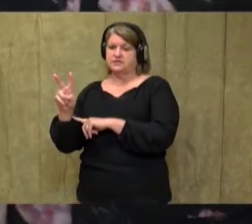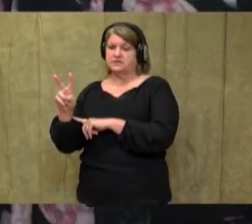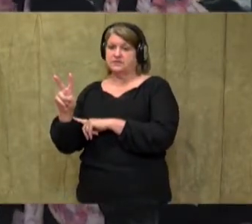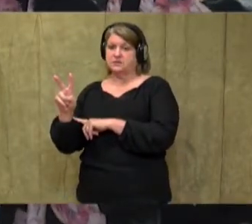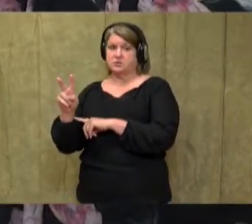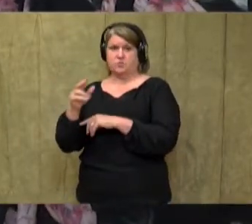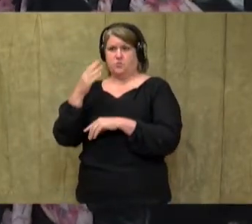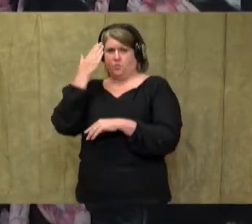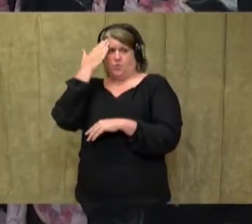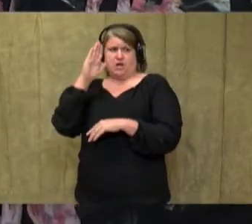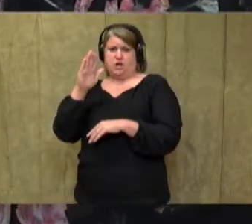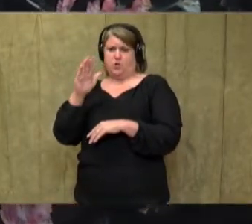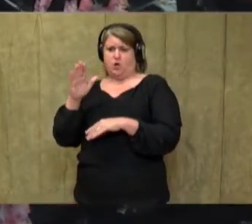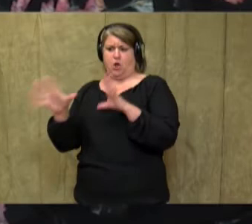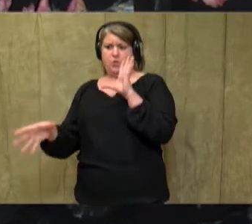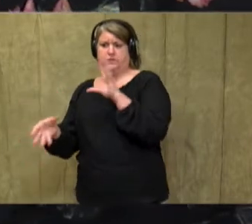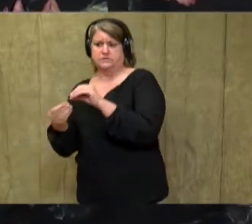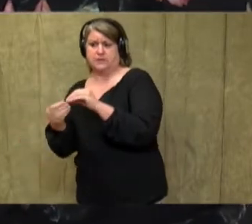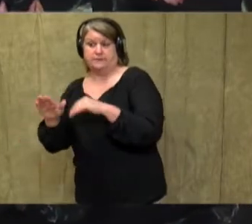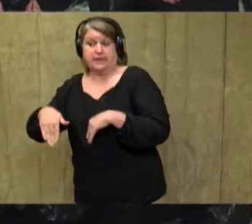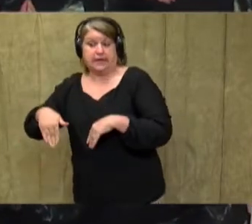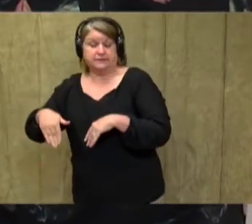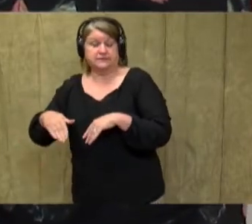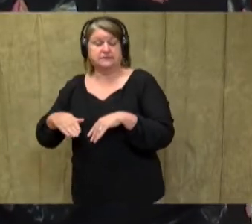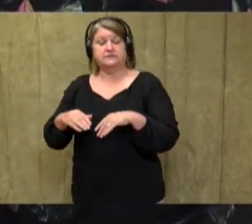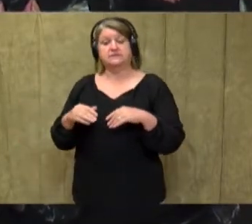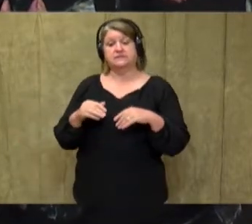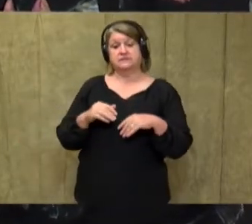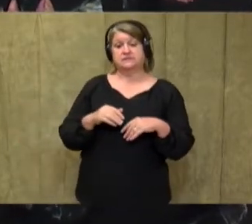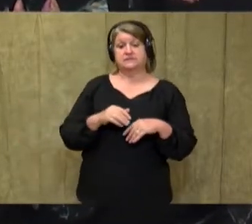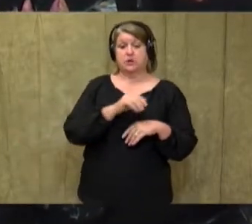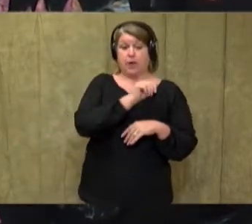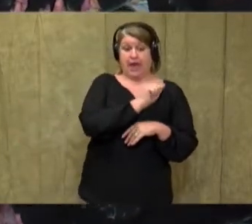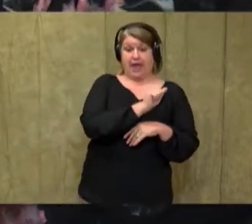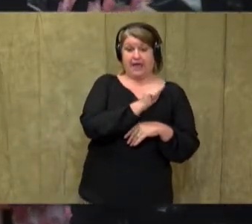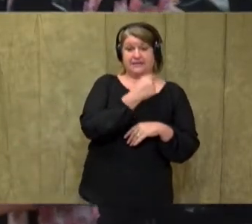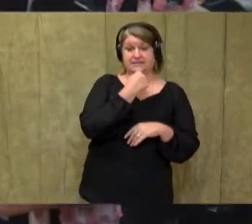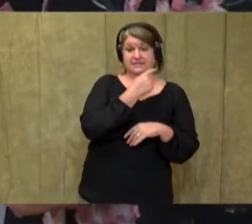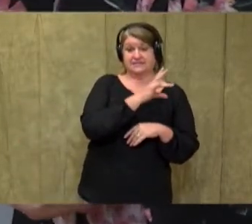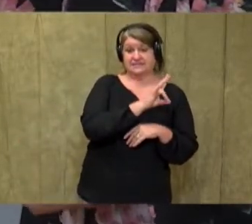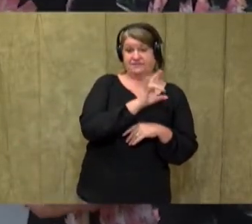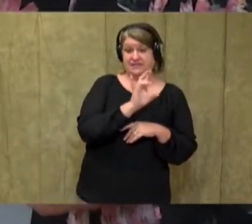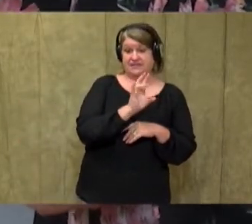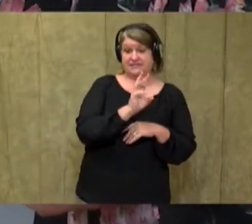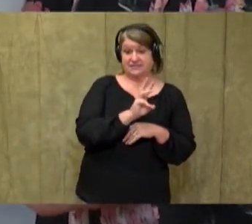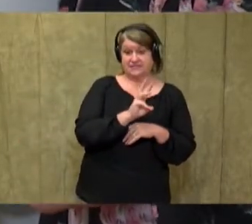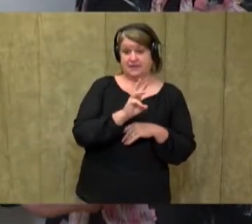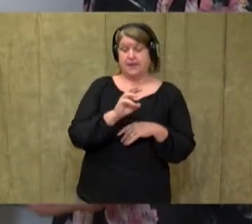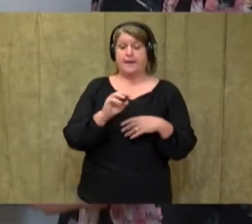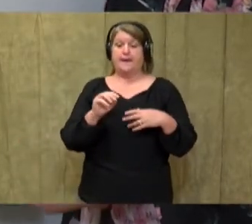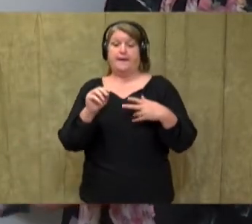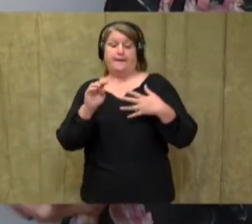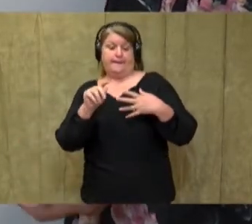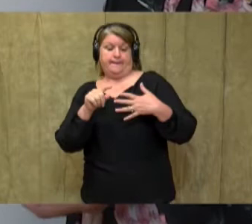We don't know the sum yet. So A says 76, B says 80, and C says